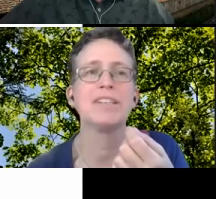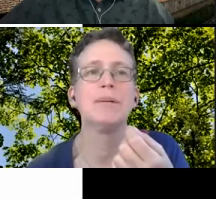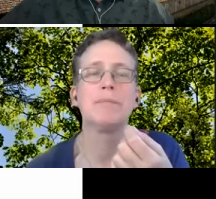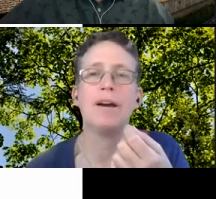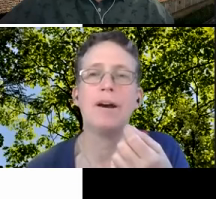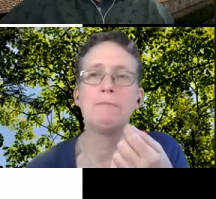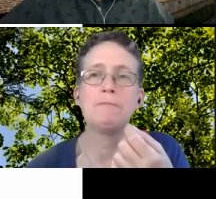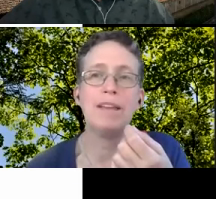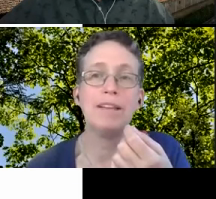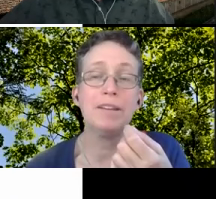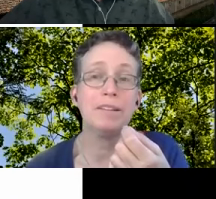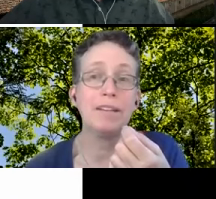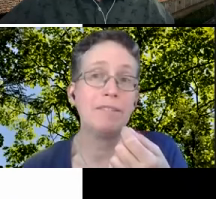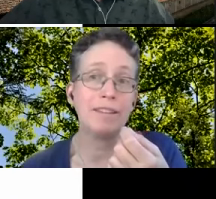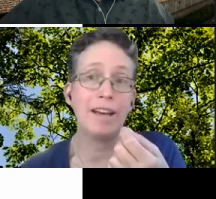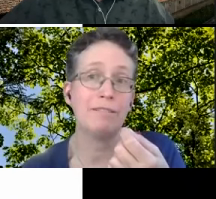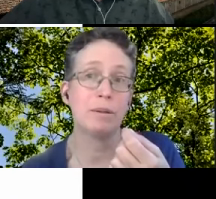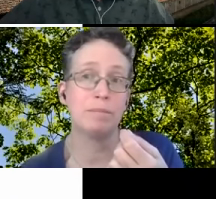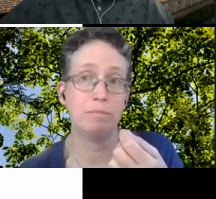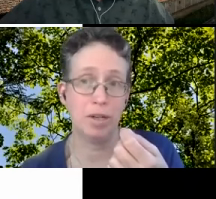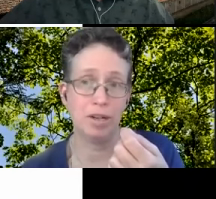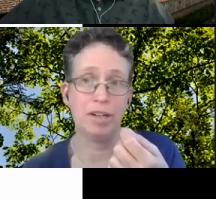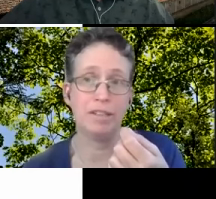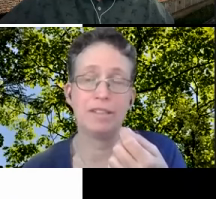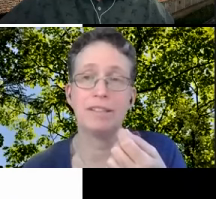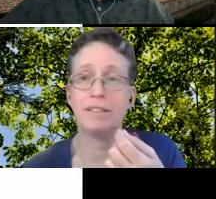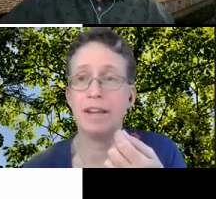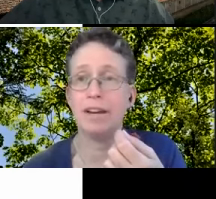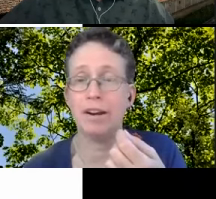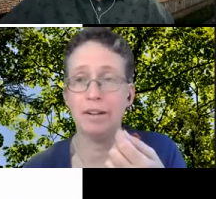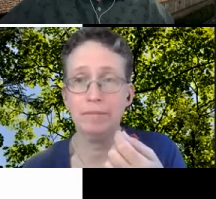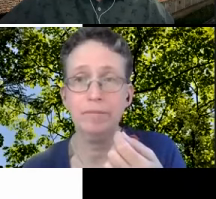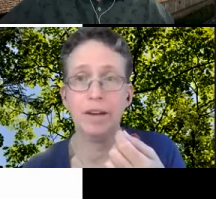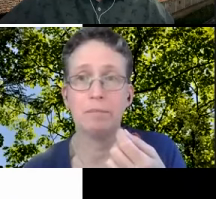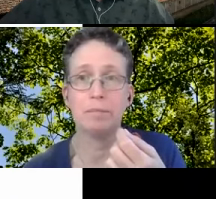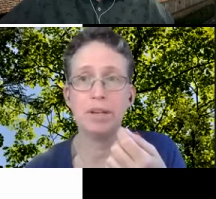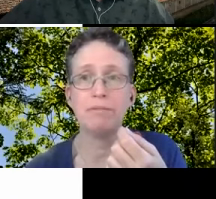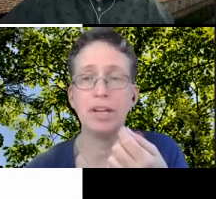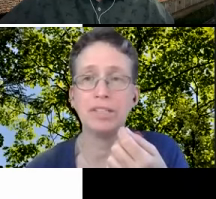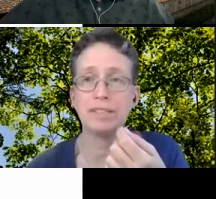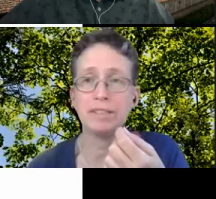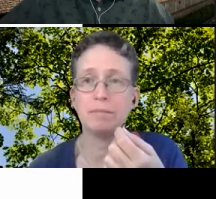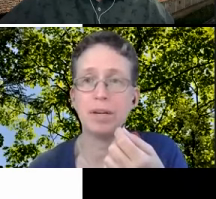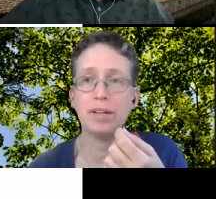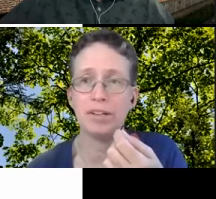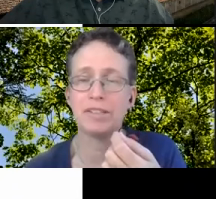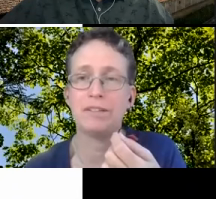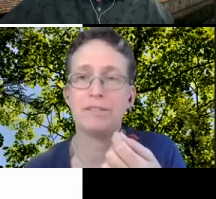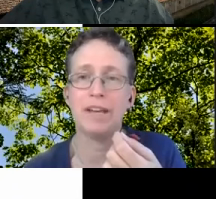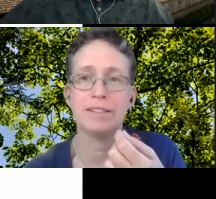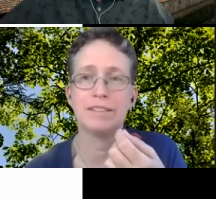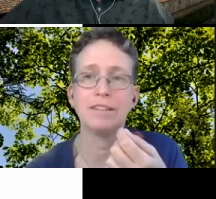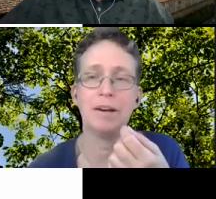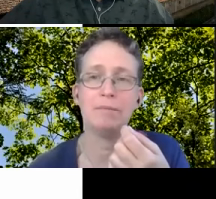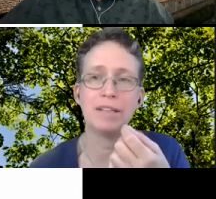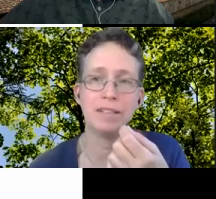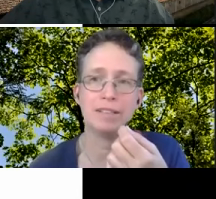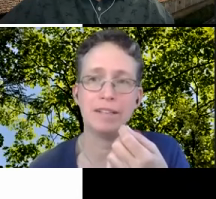feeders. And the other effect they have on birds is that they are pretty voracious predators of